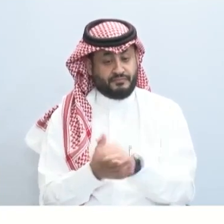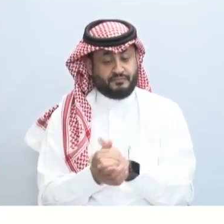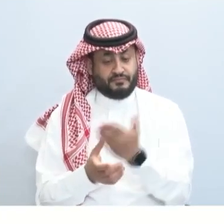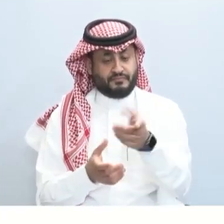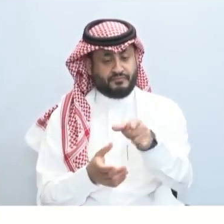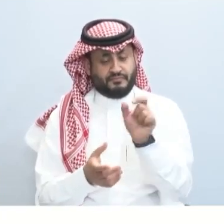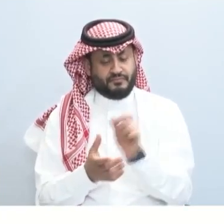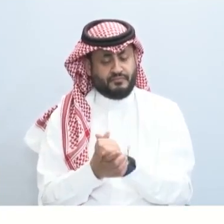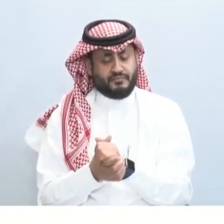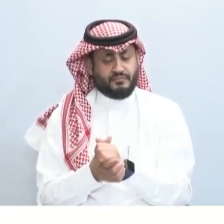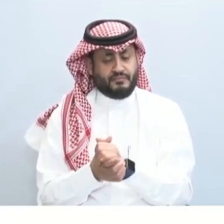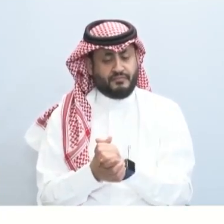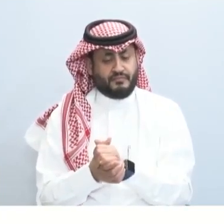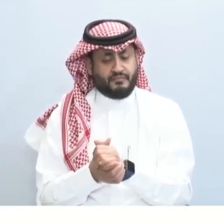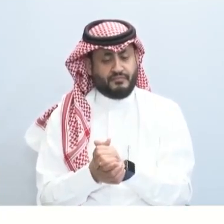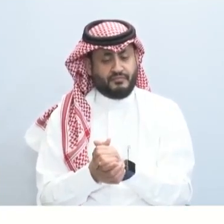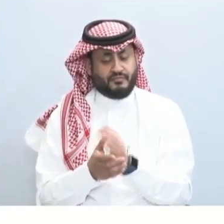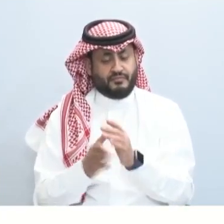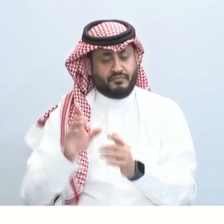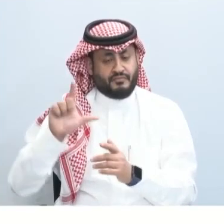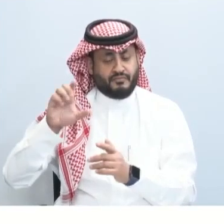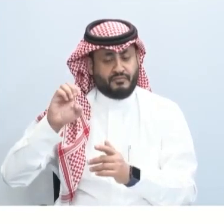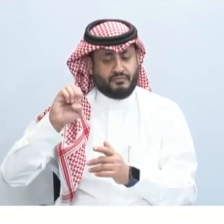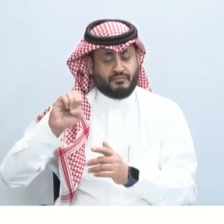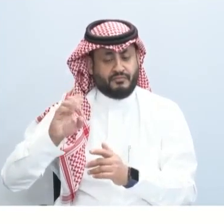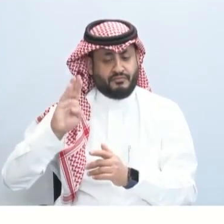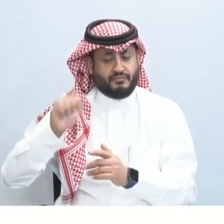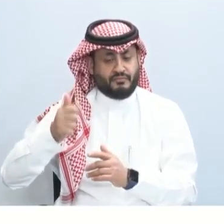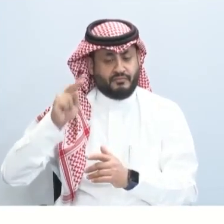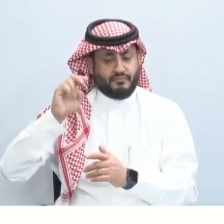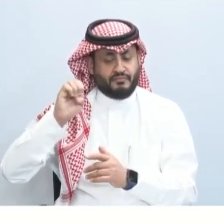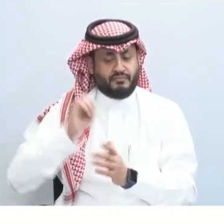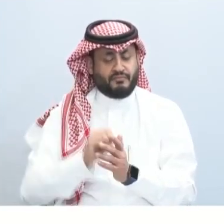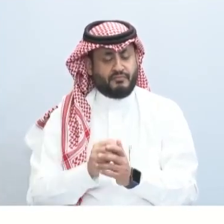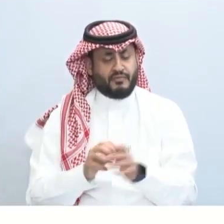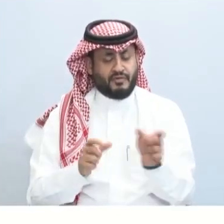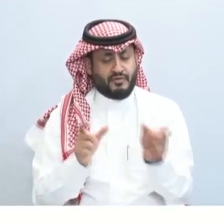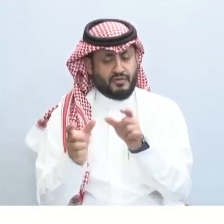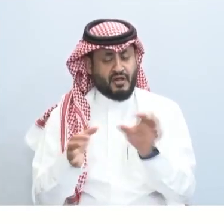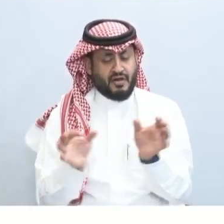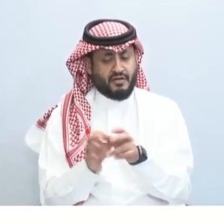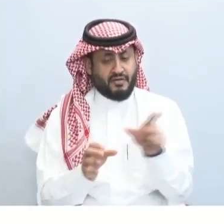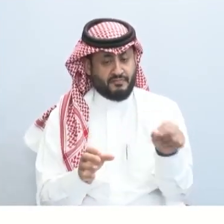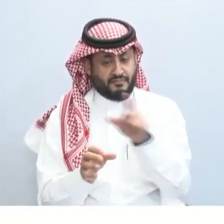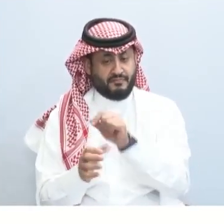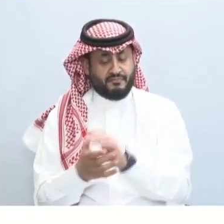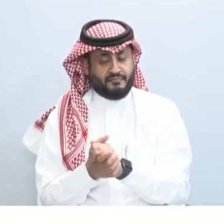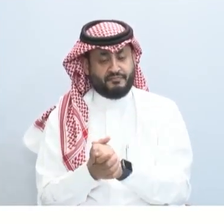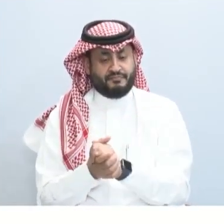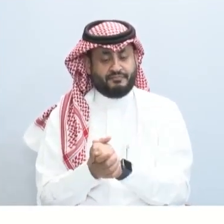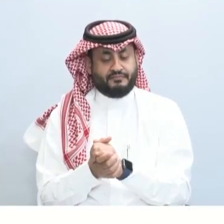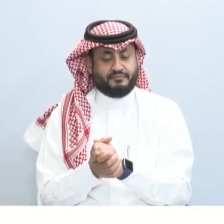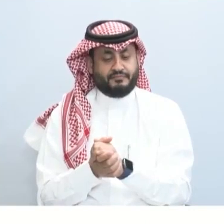I'm going to go to Lebanon. I'm going to go to Najran, for example. Then they